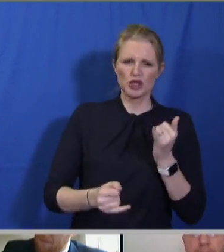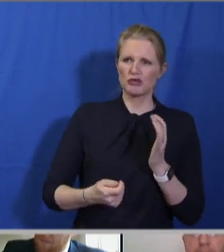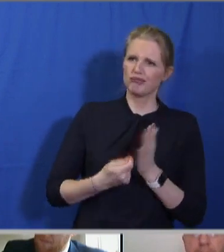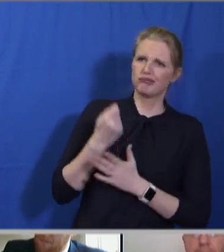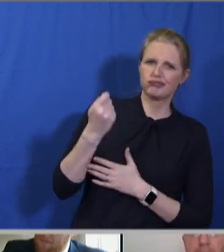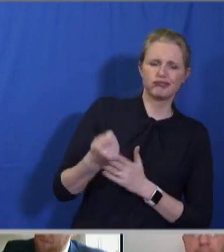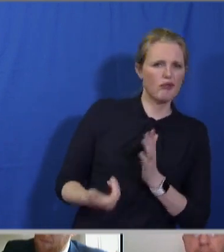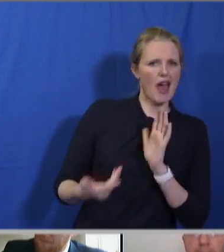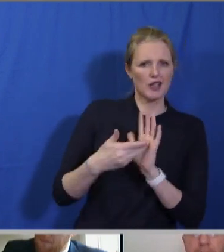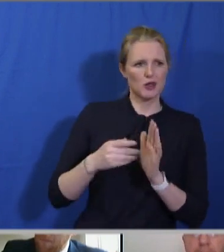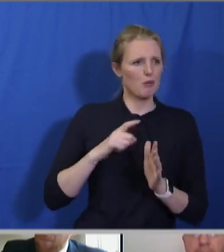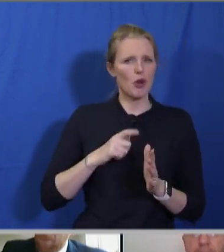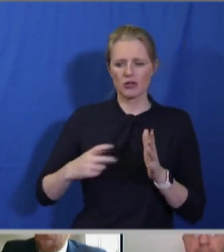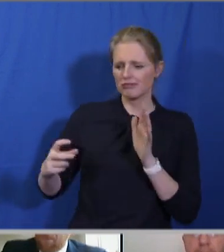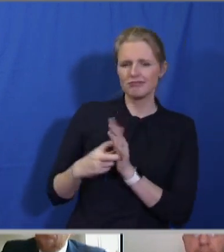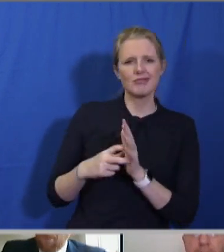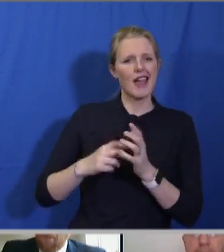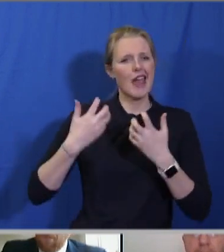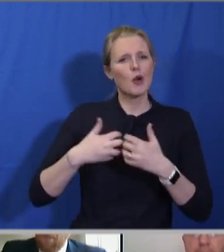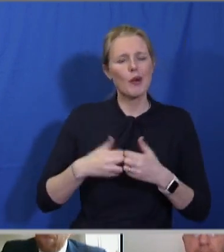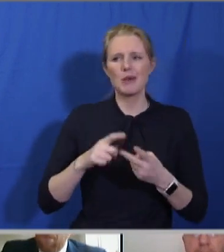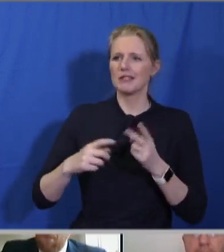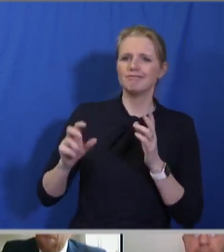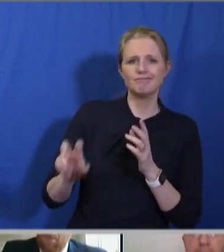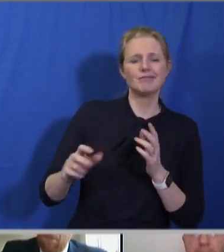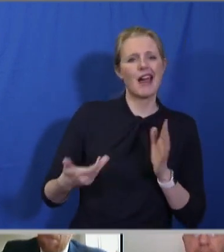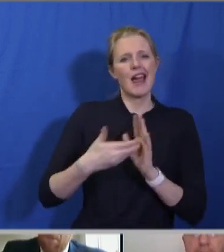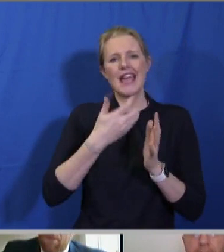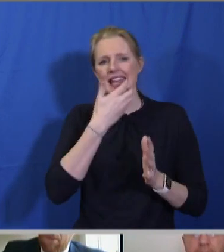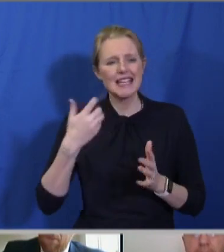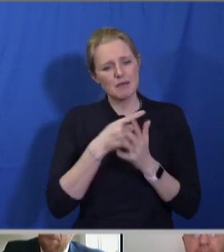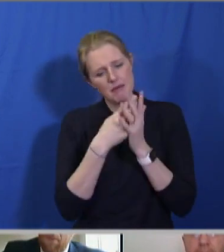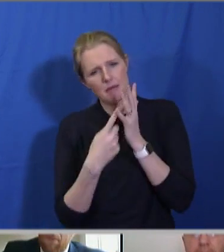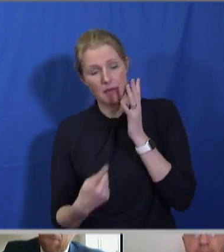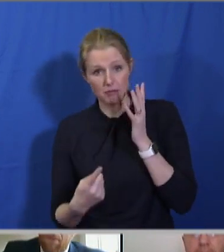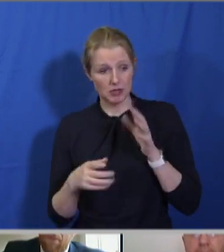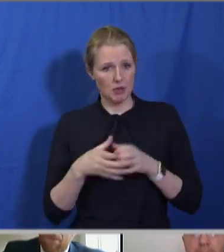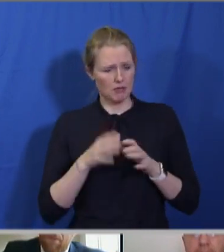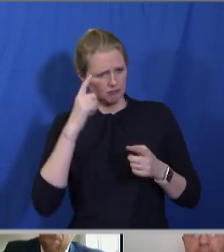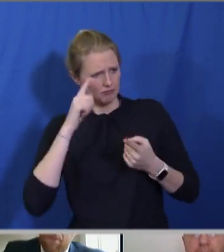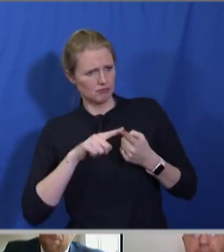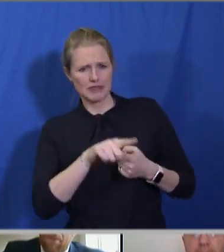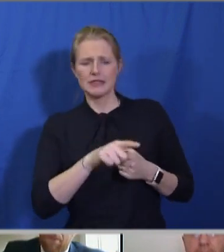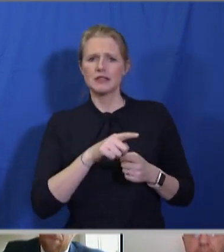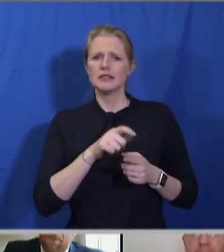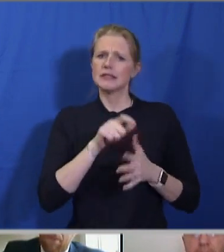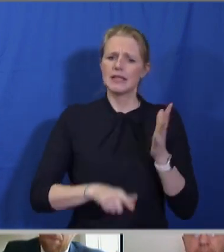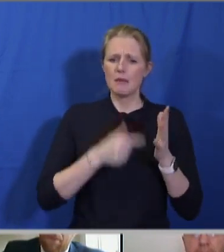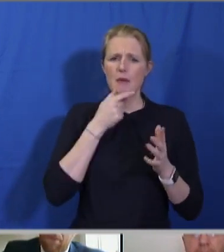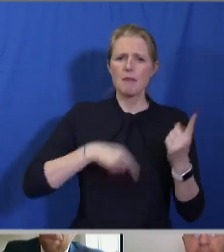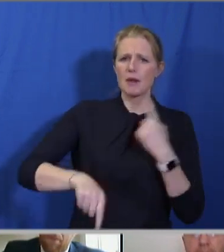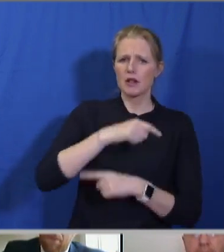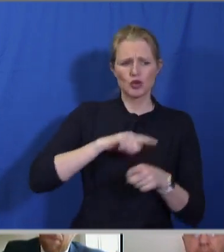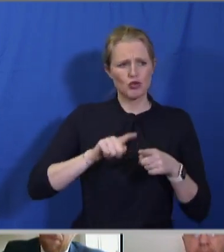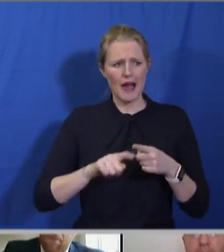disability community because of the additional costs that they have, and if the department has done anything on an interdepartmental basis to see if there's